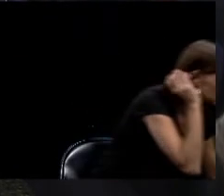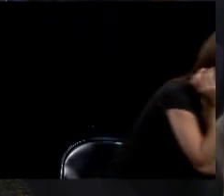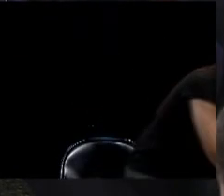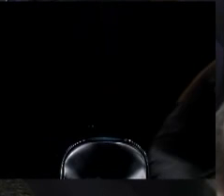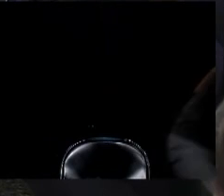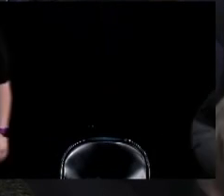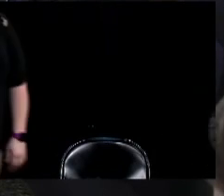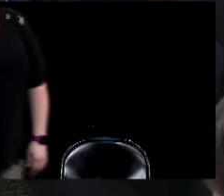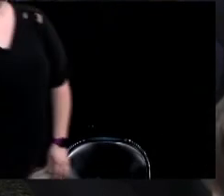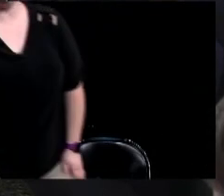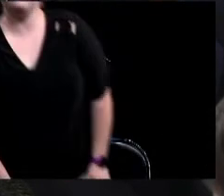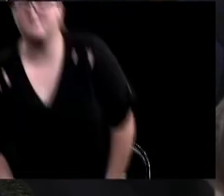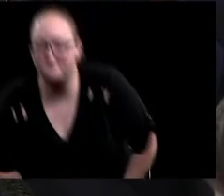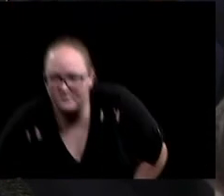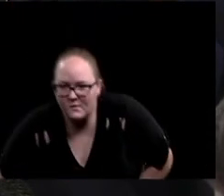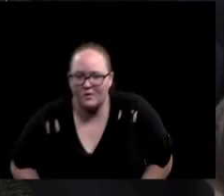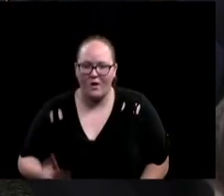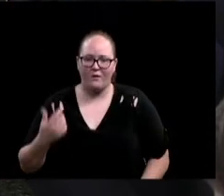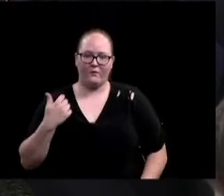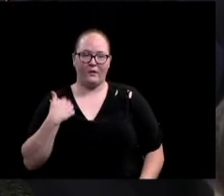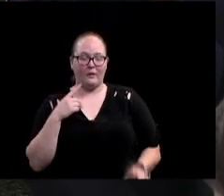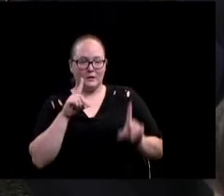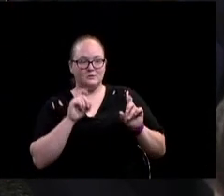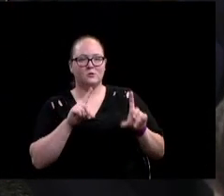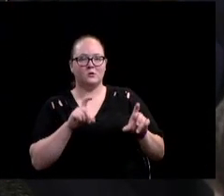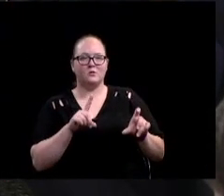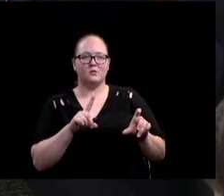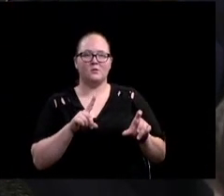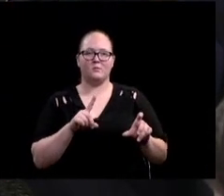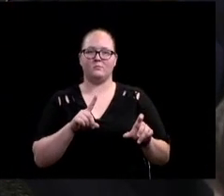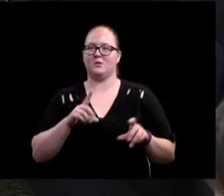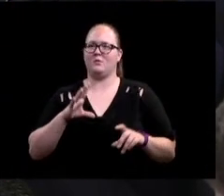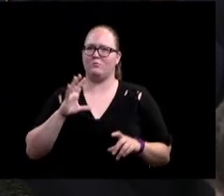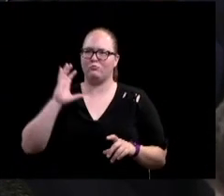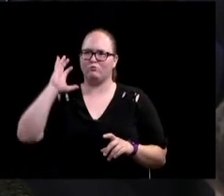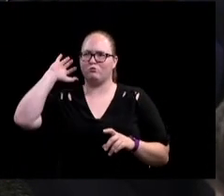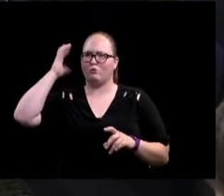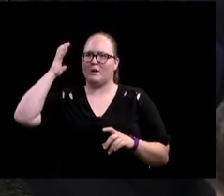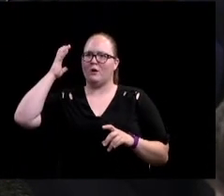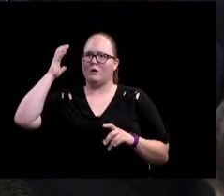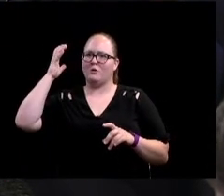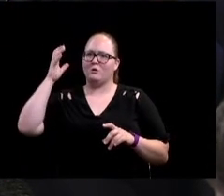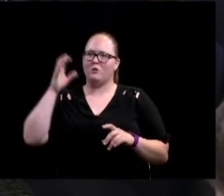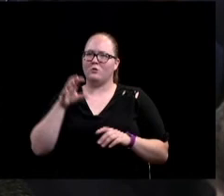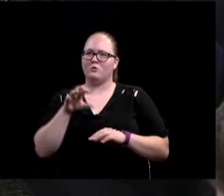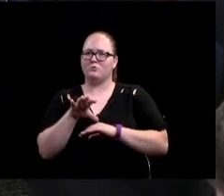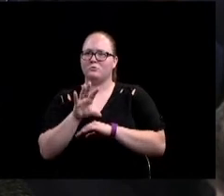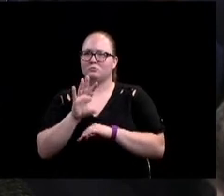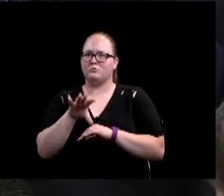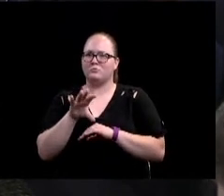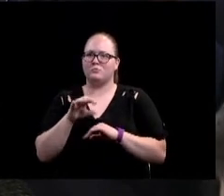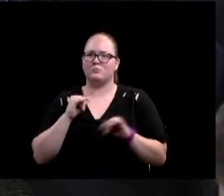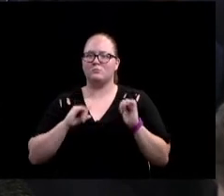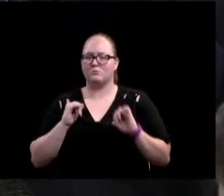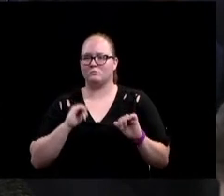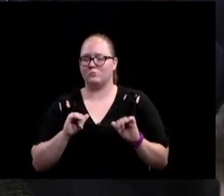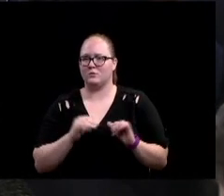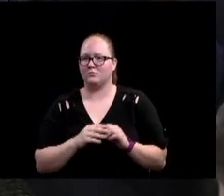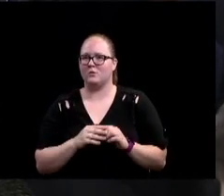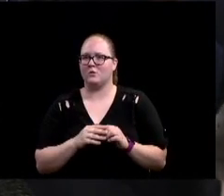shows, and some reporters ask me that question. You know, they say, well, you can have all the policies in the world, but what happens if people violate those?